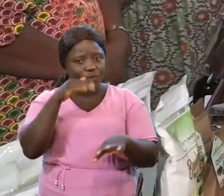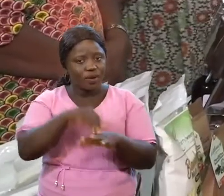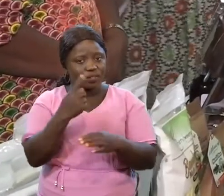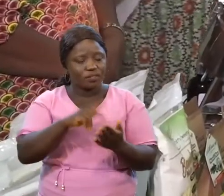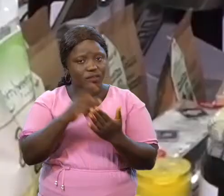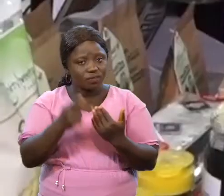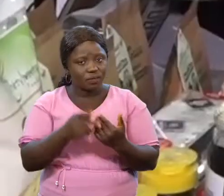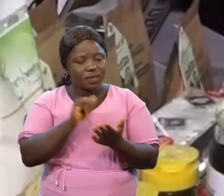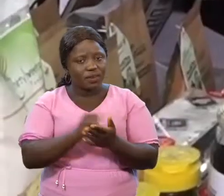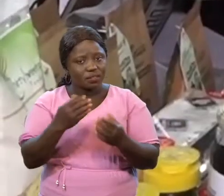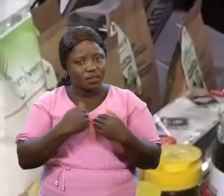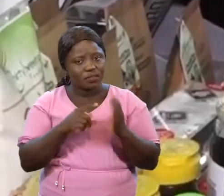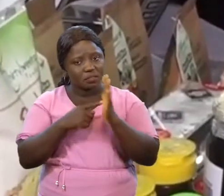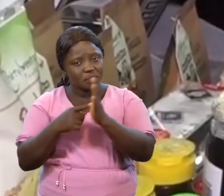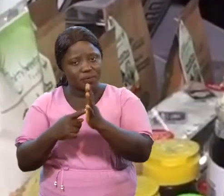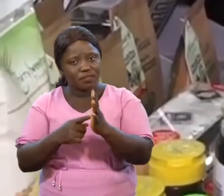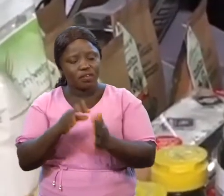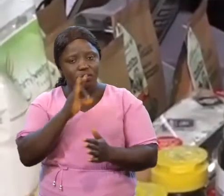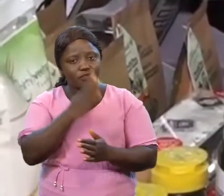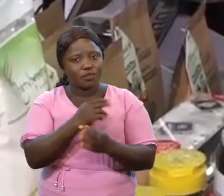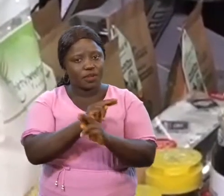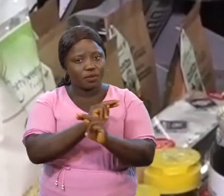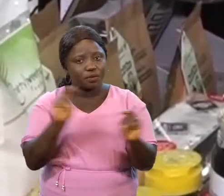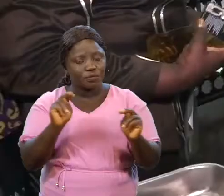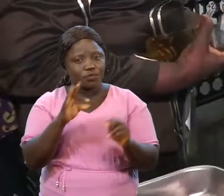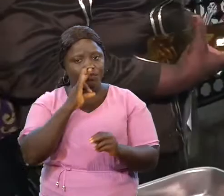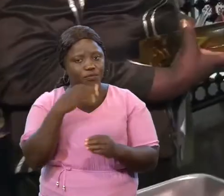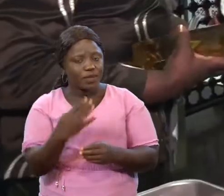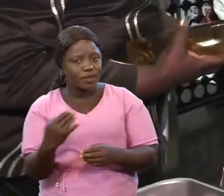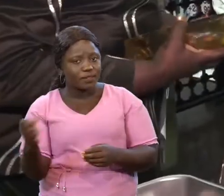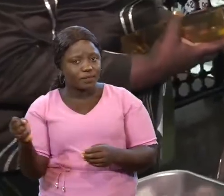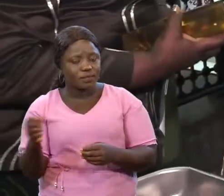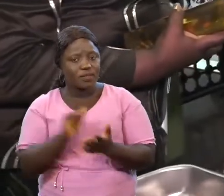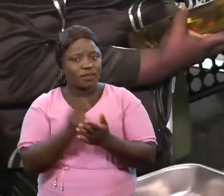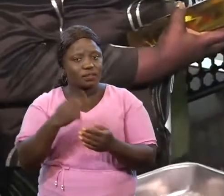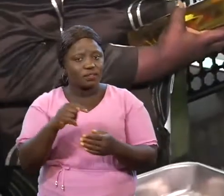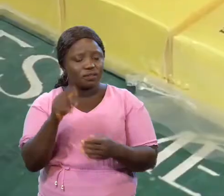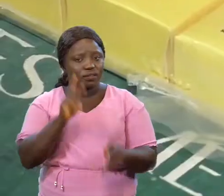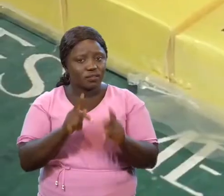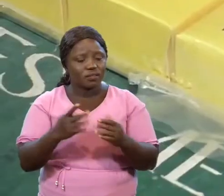had displayed food and non-food items made by senior citizens.